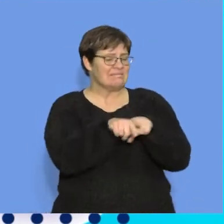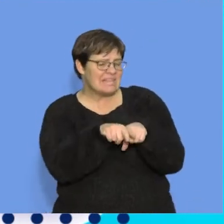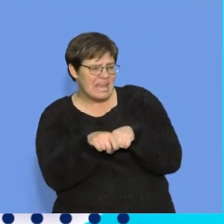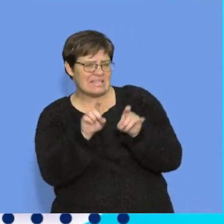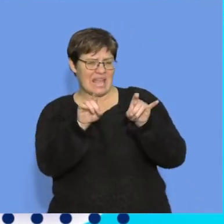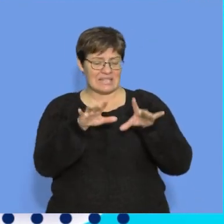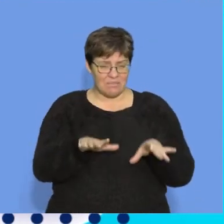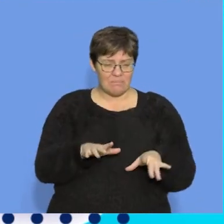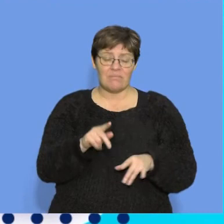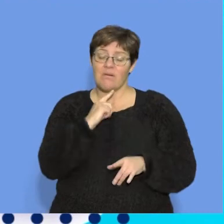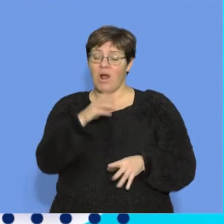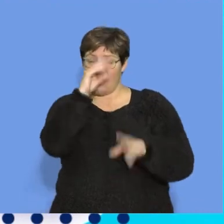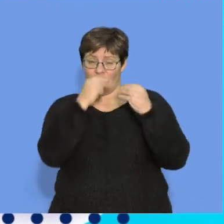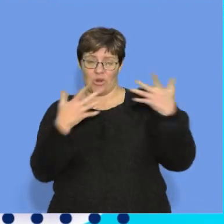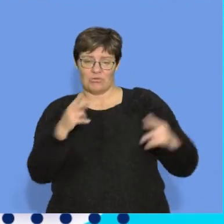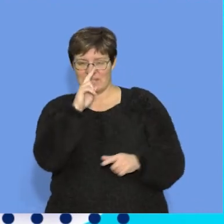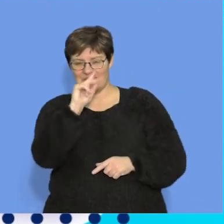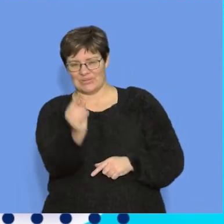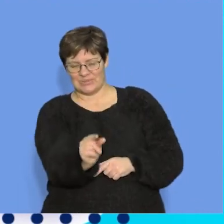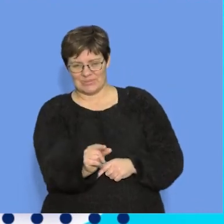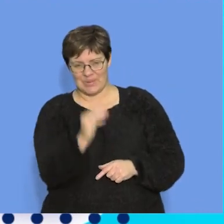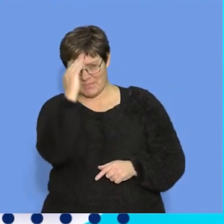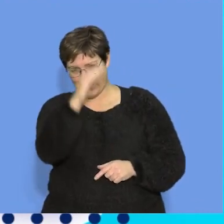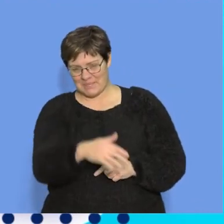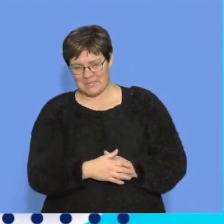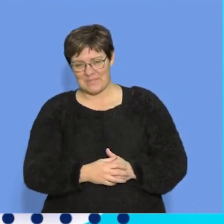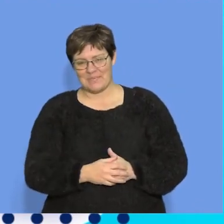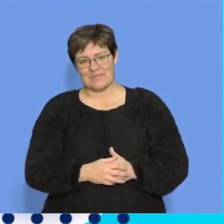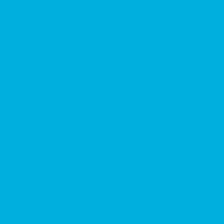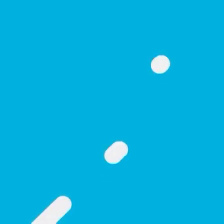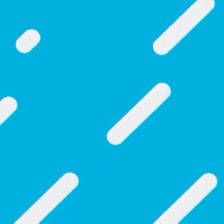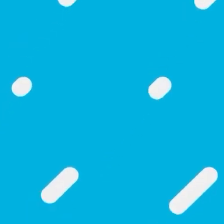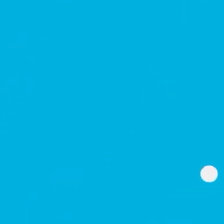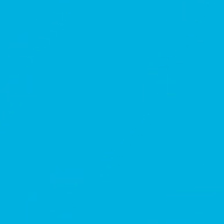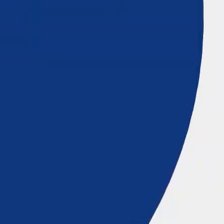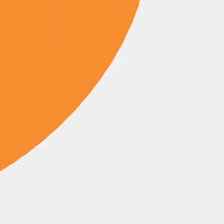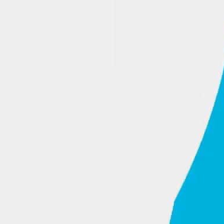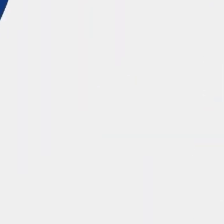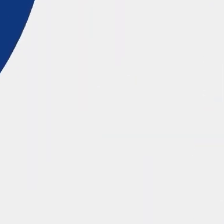Hope you found this useful, and I will see you soon. Bye for now.